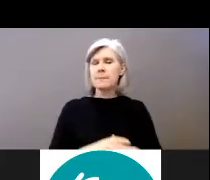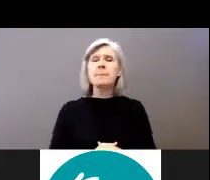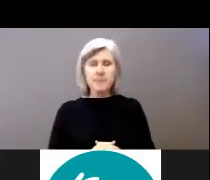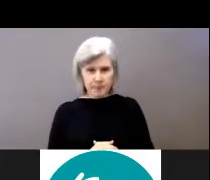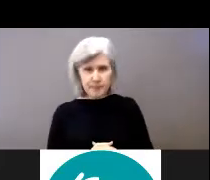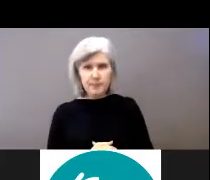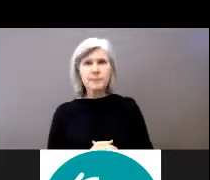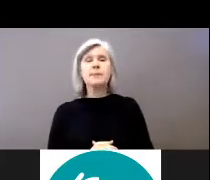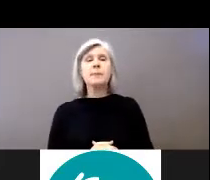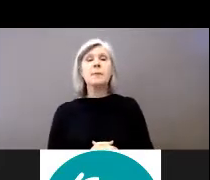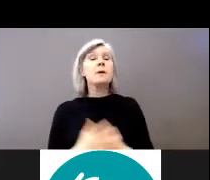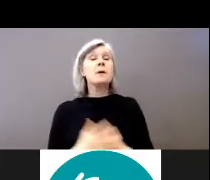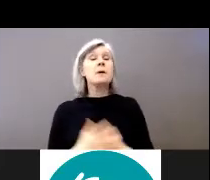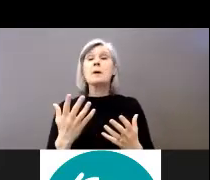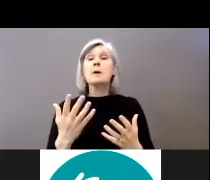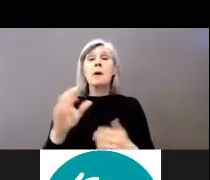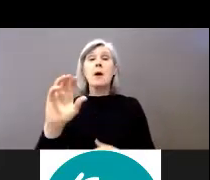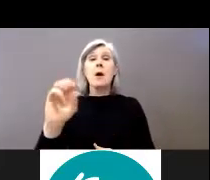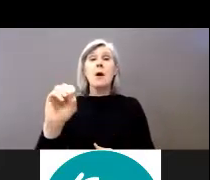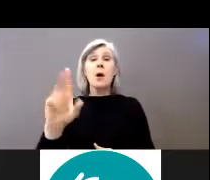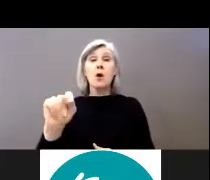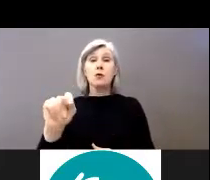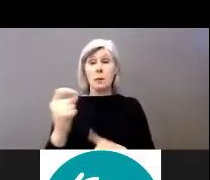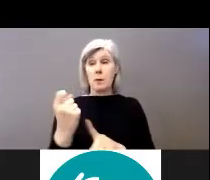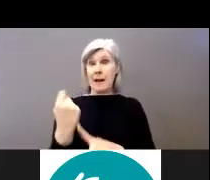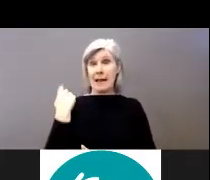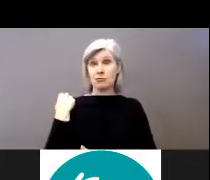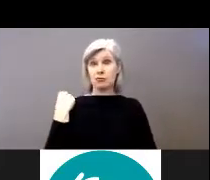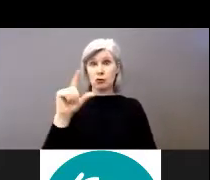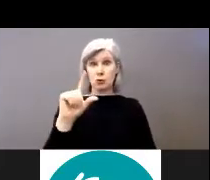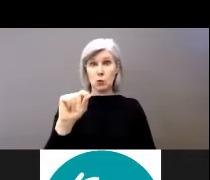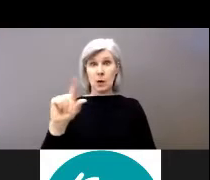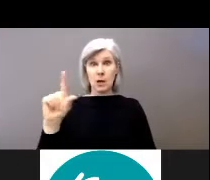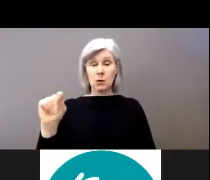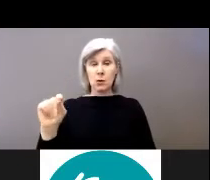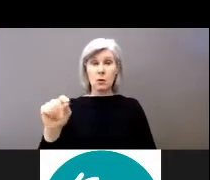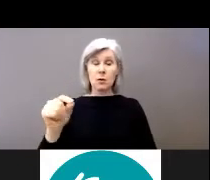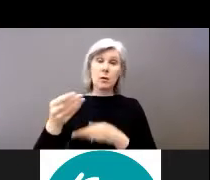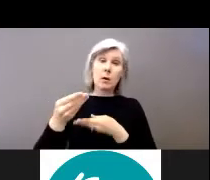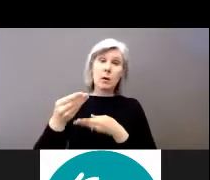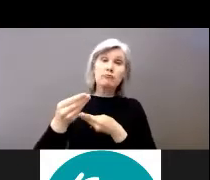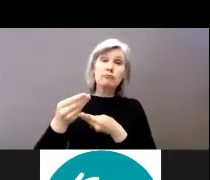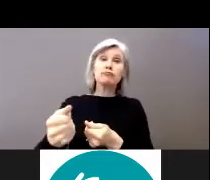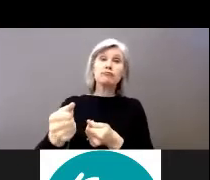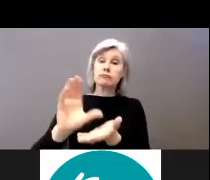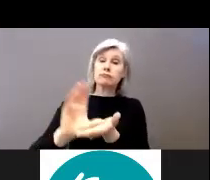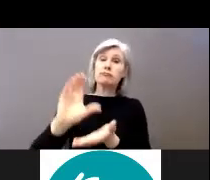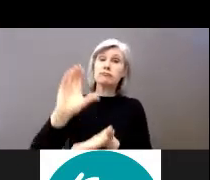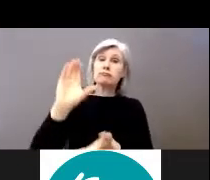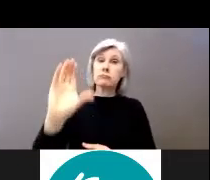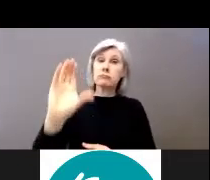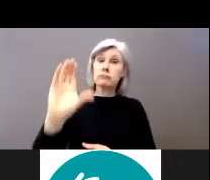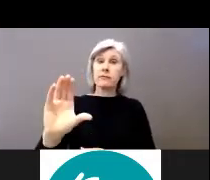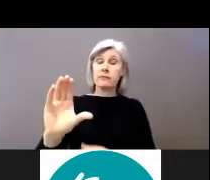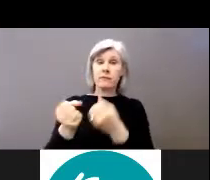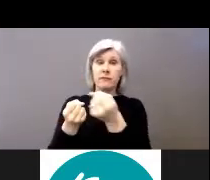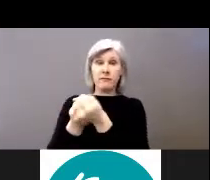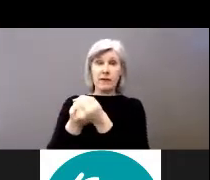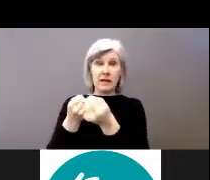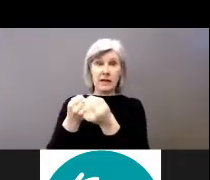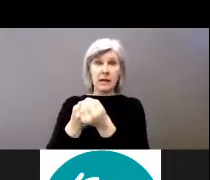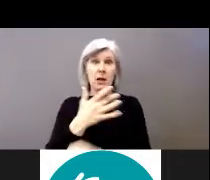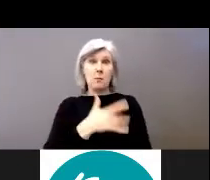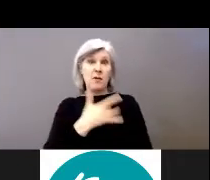October 2020, the amount of health-related funding that was announced by the federal, provincial,